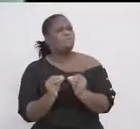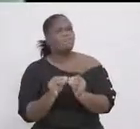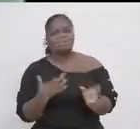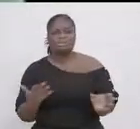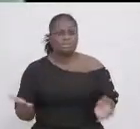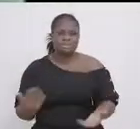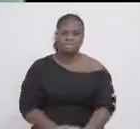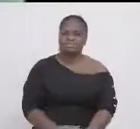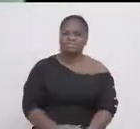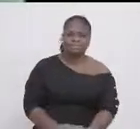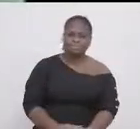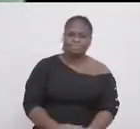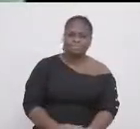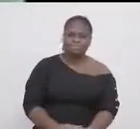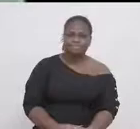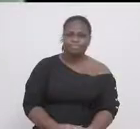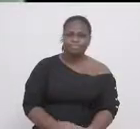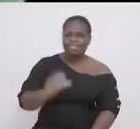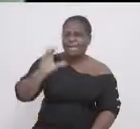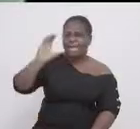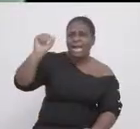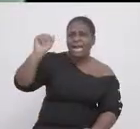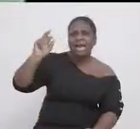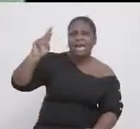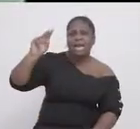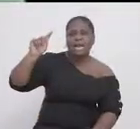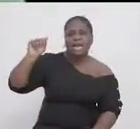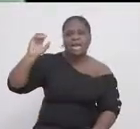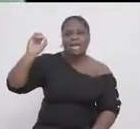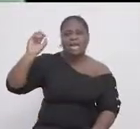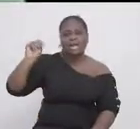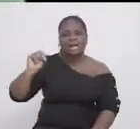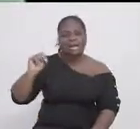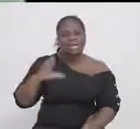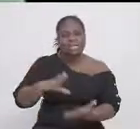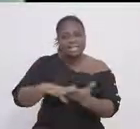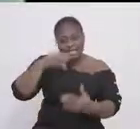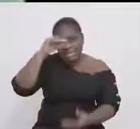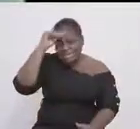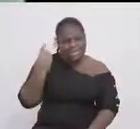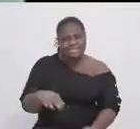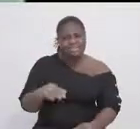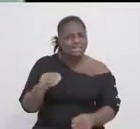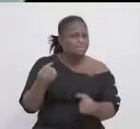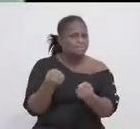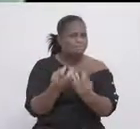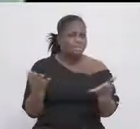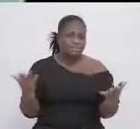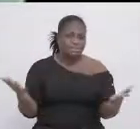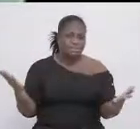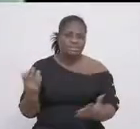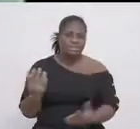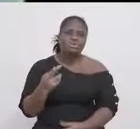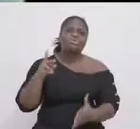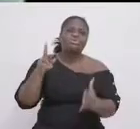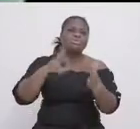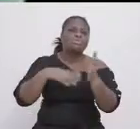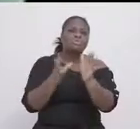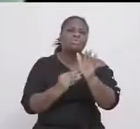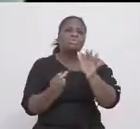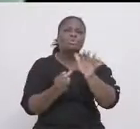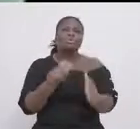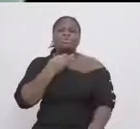learn, like animations, like my child, when he started learning Scratch, you just record your voice and put